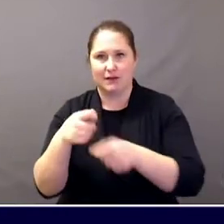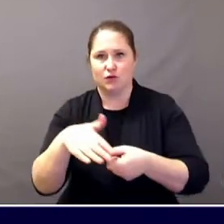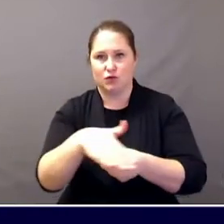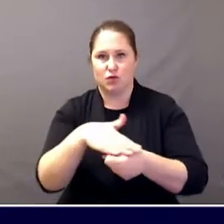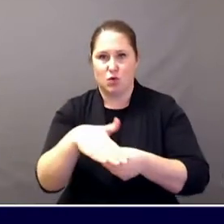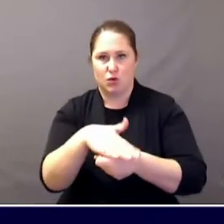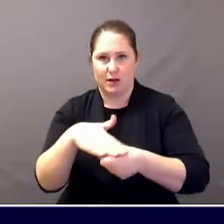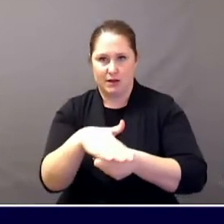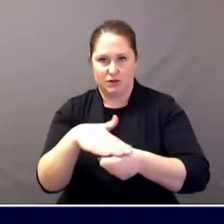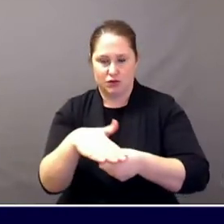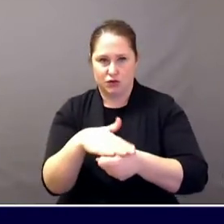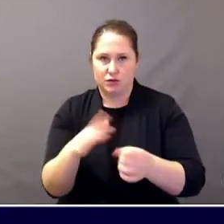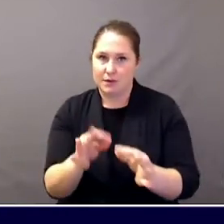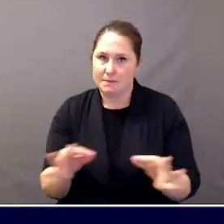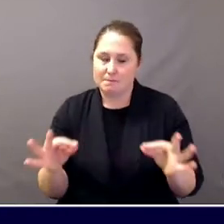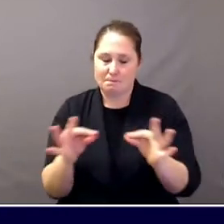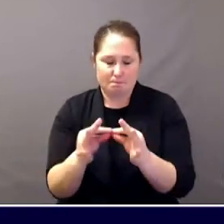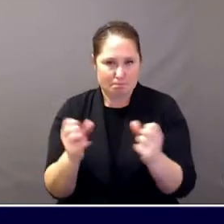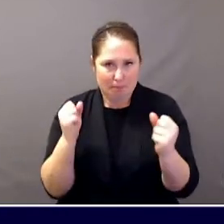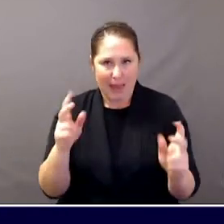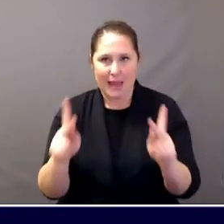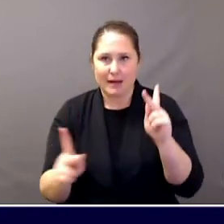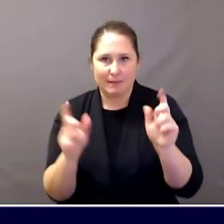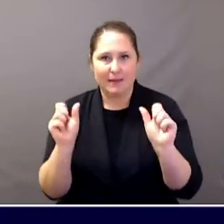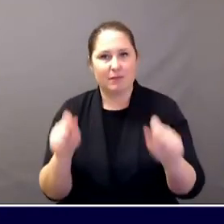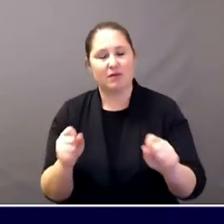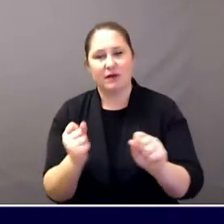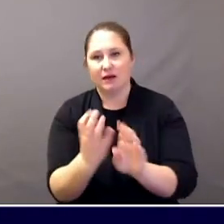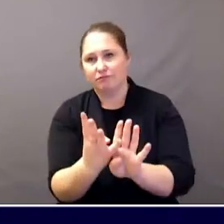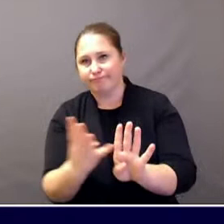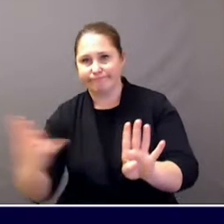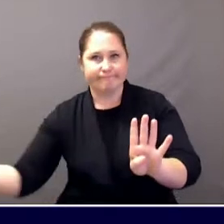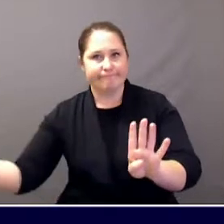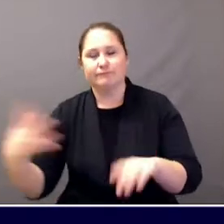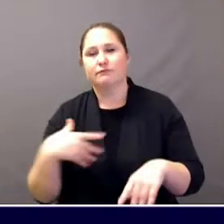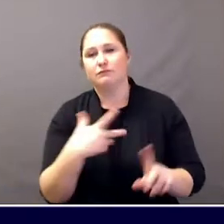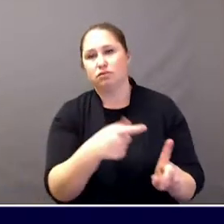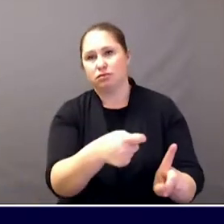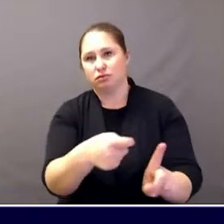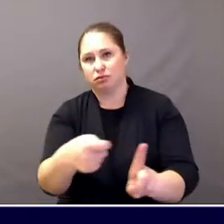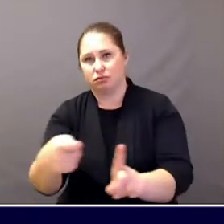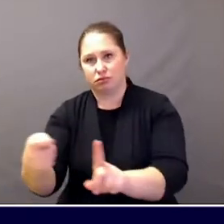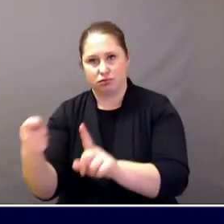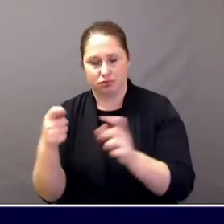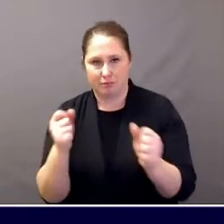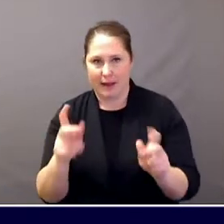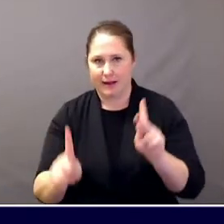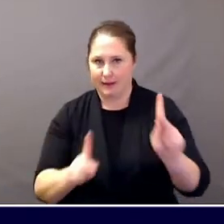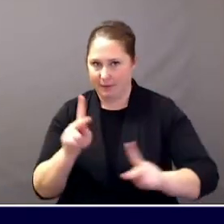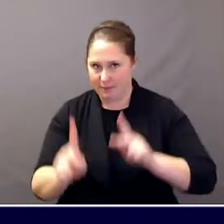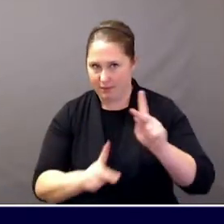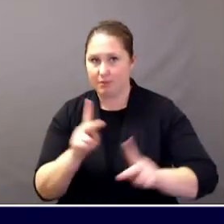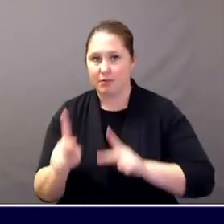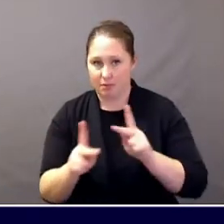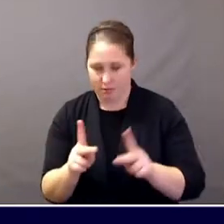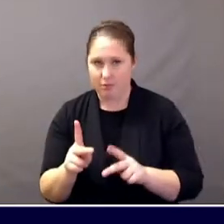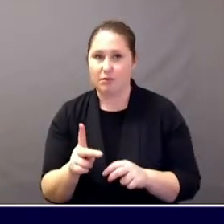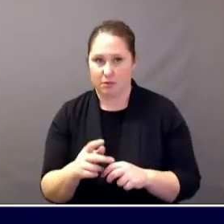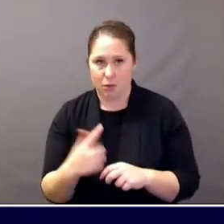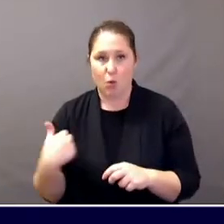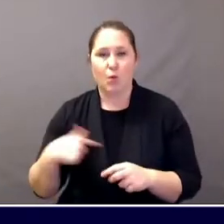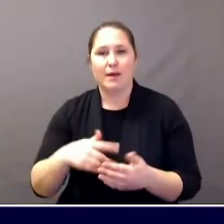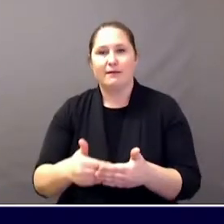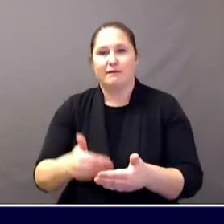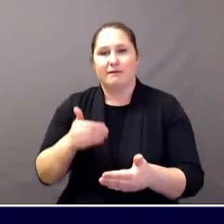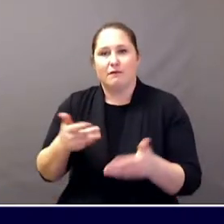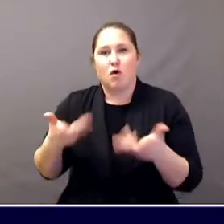are expanding now, as the governor outlined earlier, into groups that are quite large, we can start moving through that as quickly as possible.